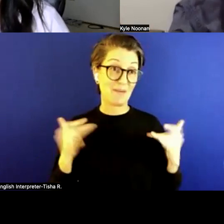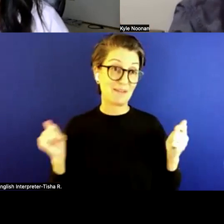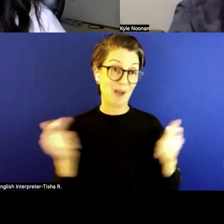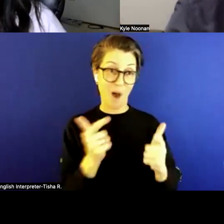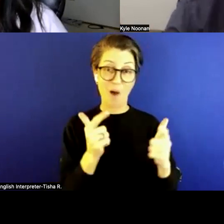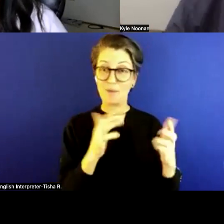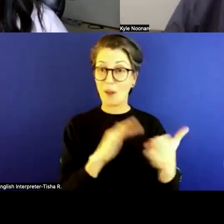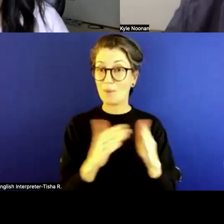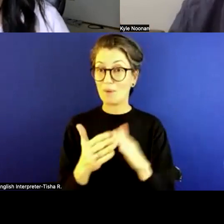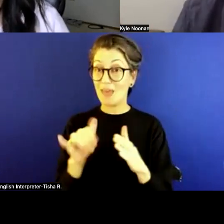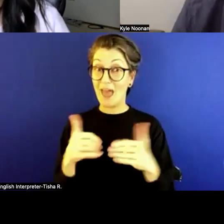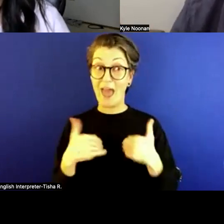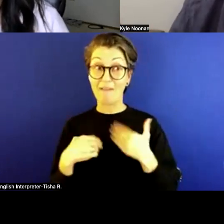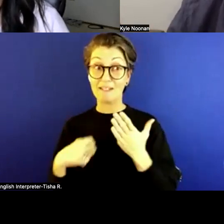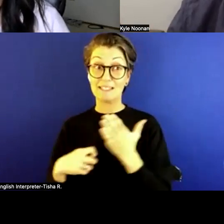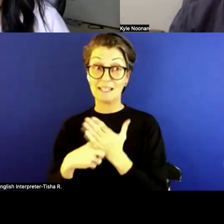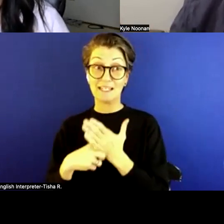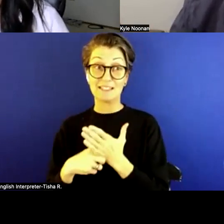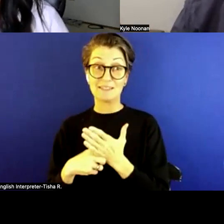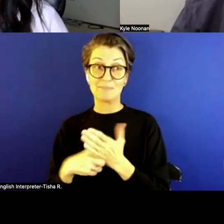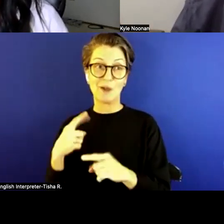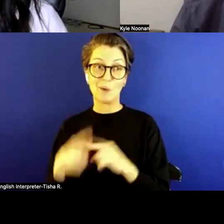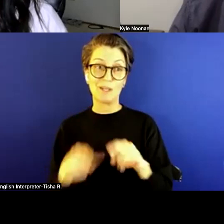that had tickets for this evening and could not meet with us